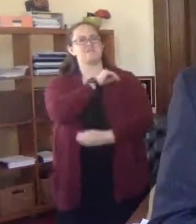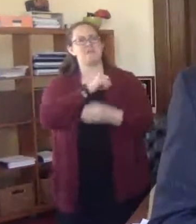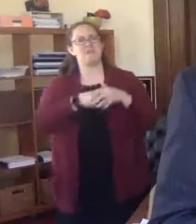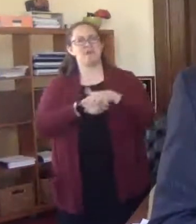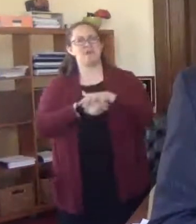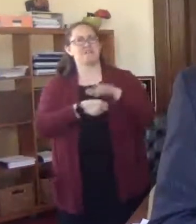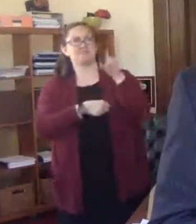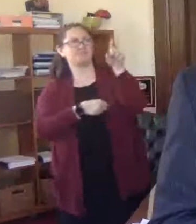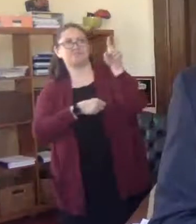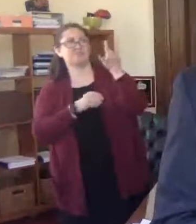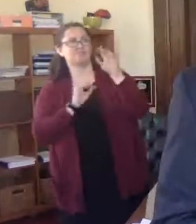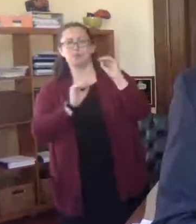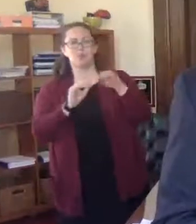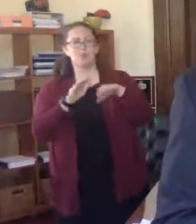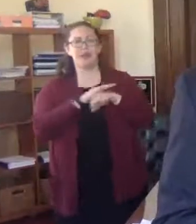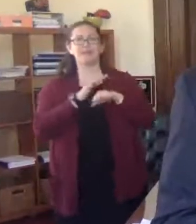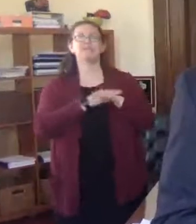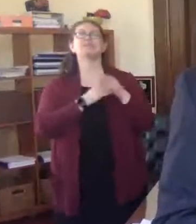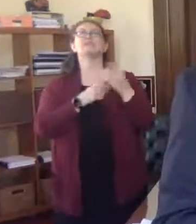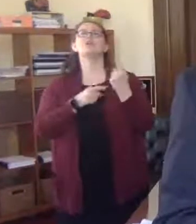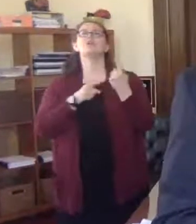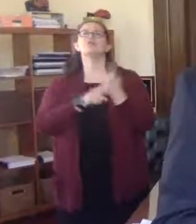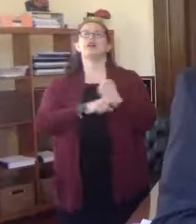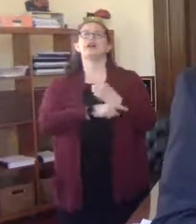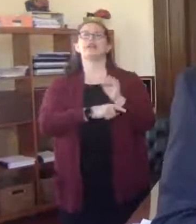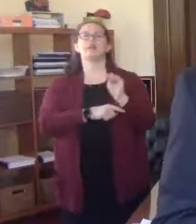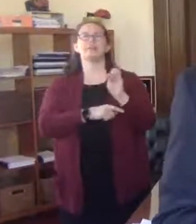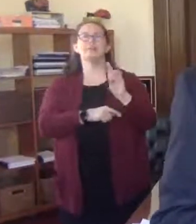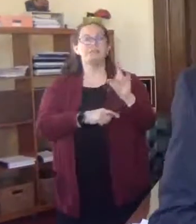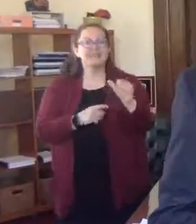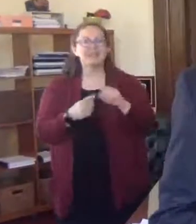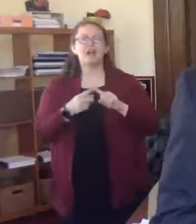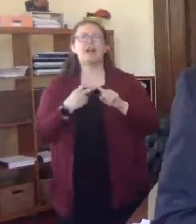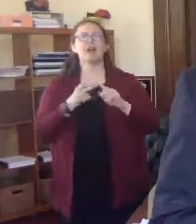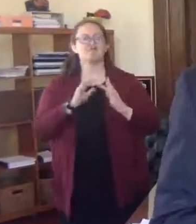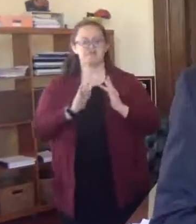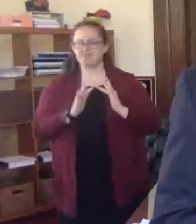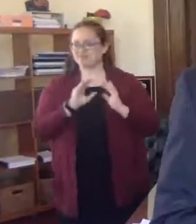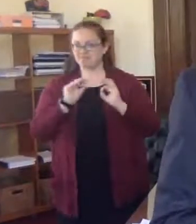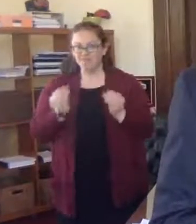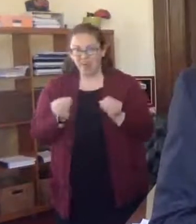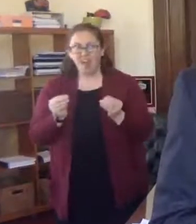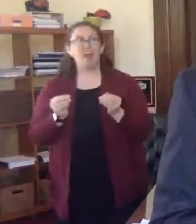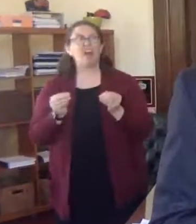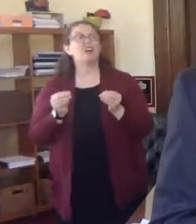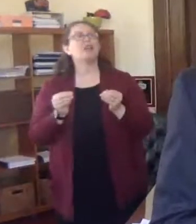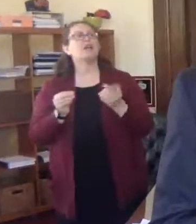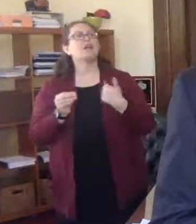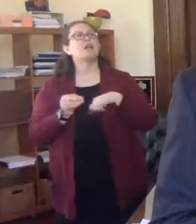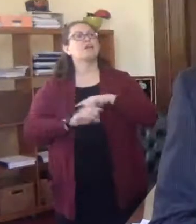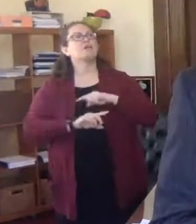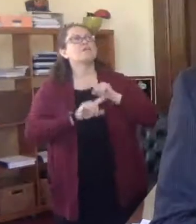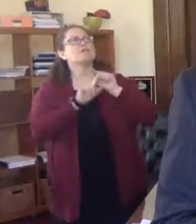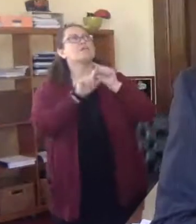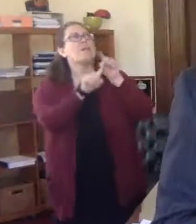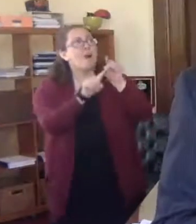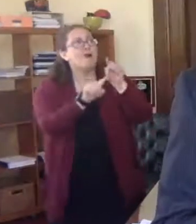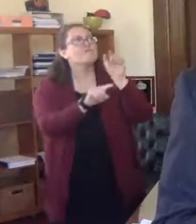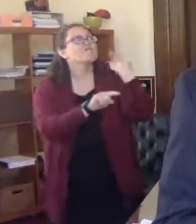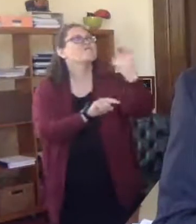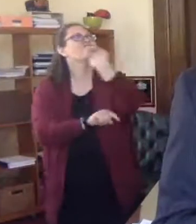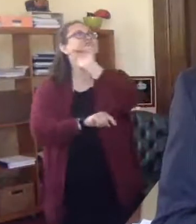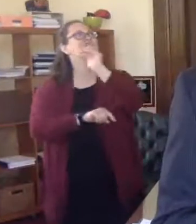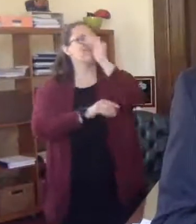have access to traditional media and internet. And so our goal there was to make sure that those individuals had